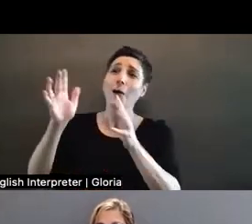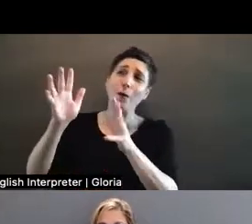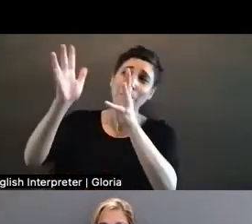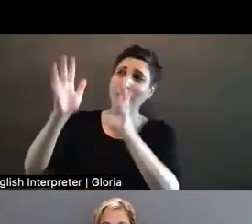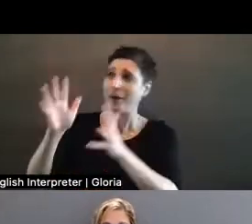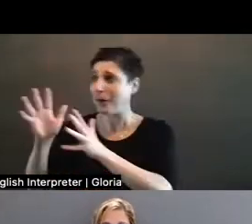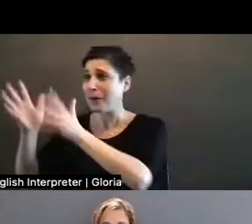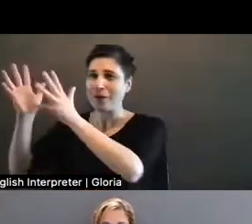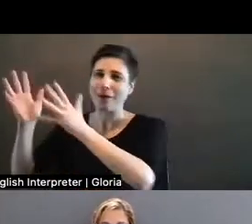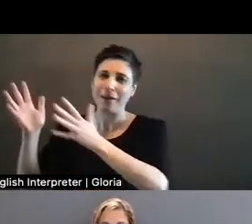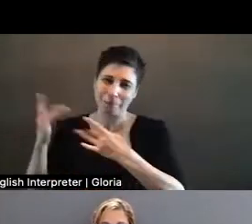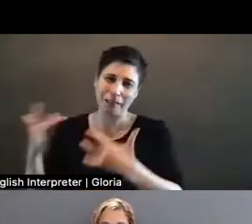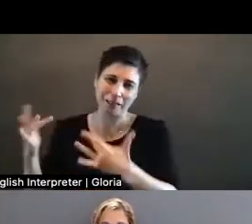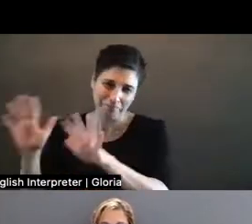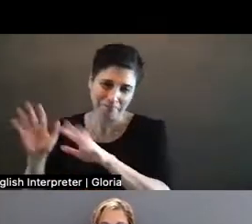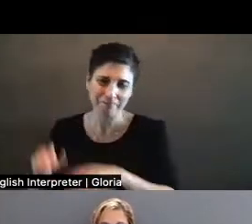course.